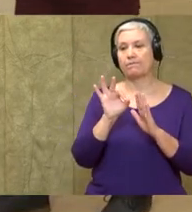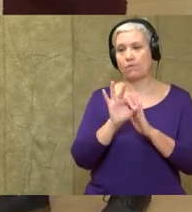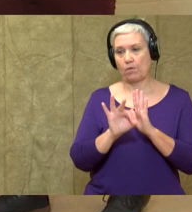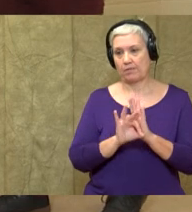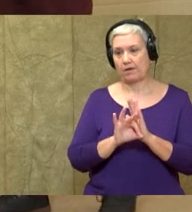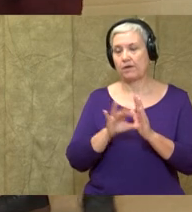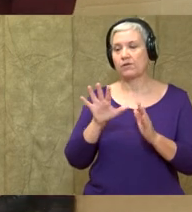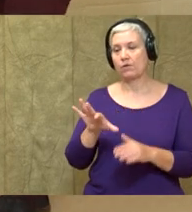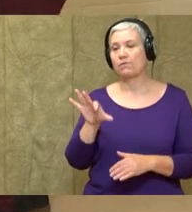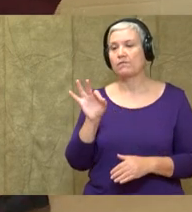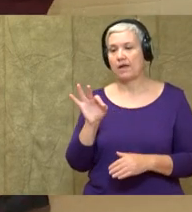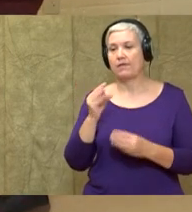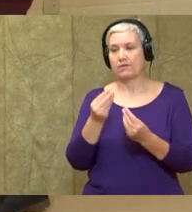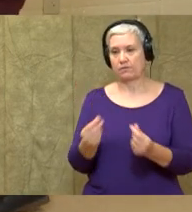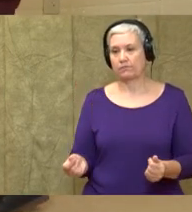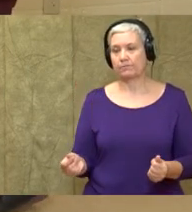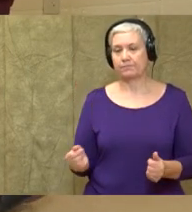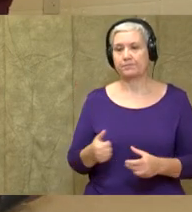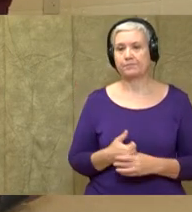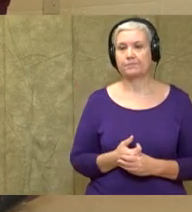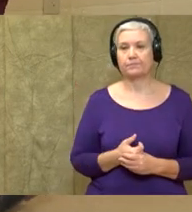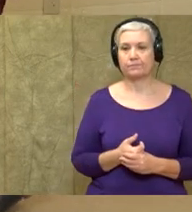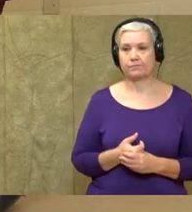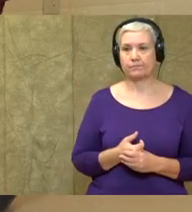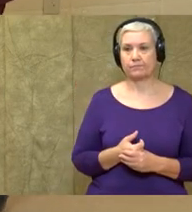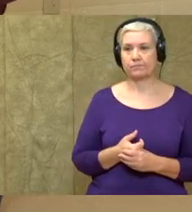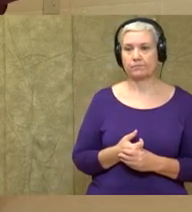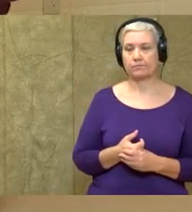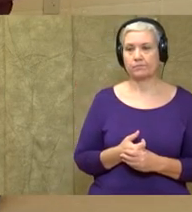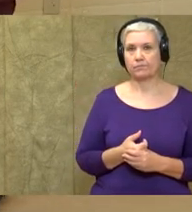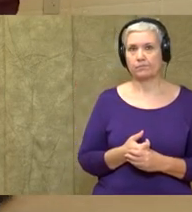to help us find our solutions. So now,